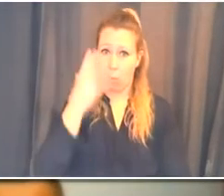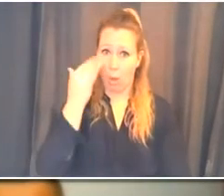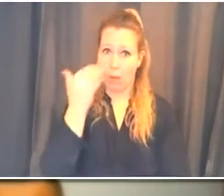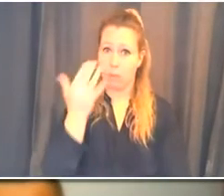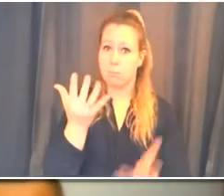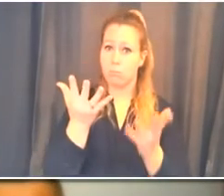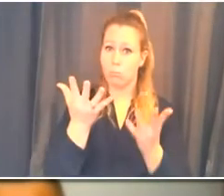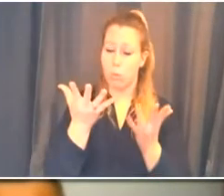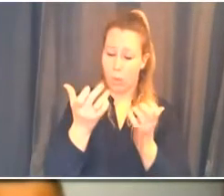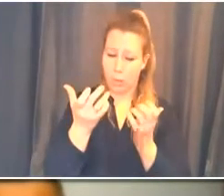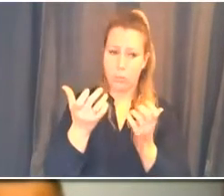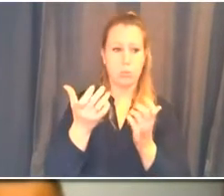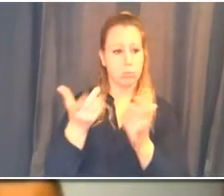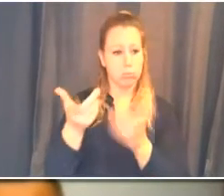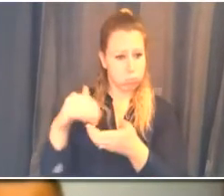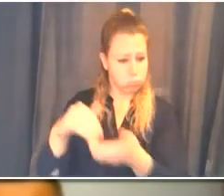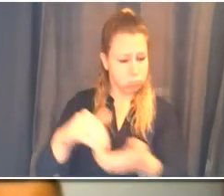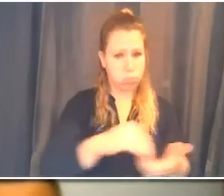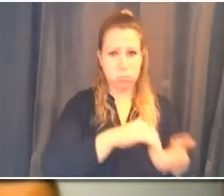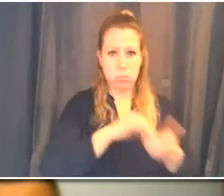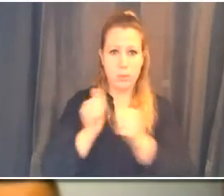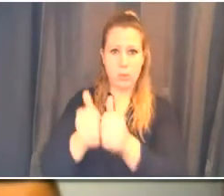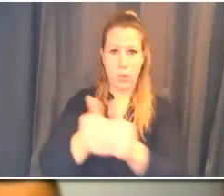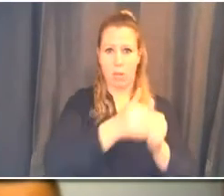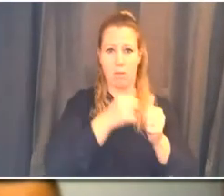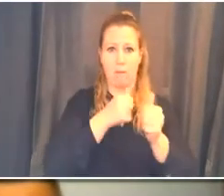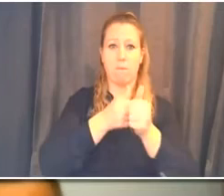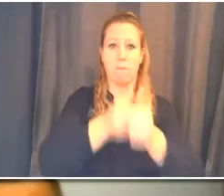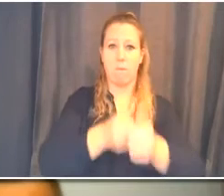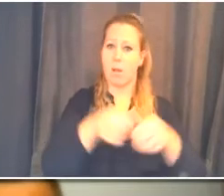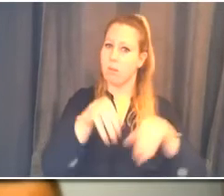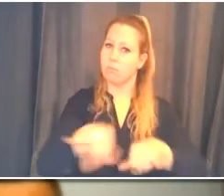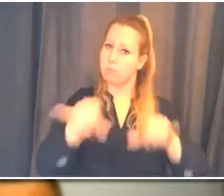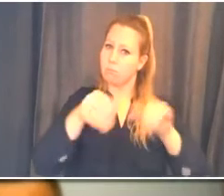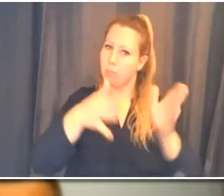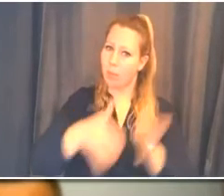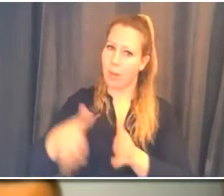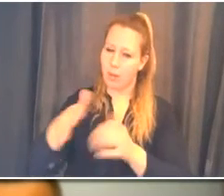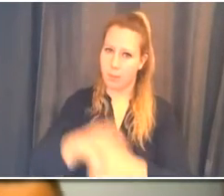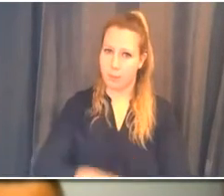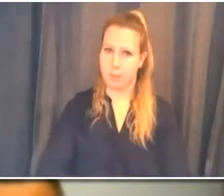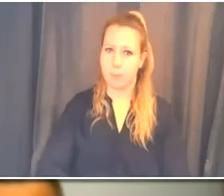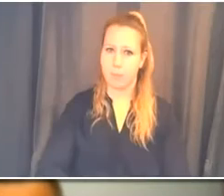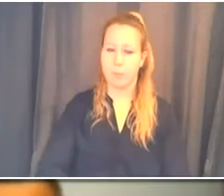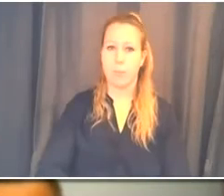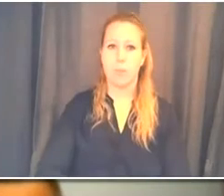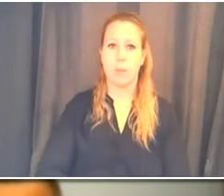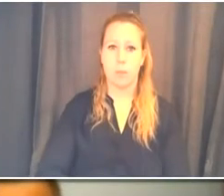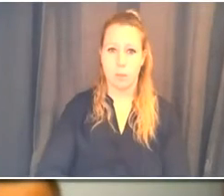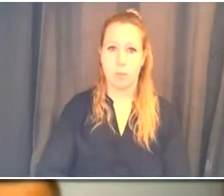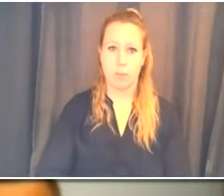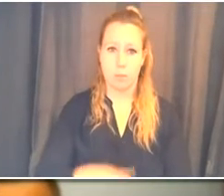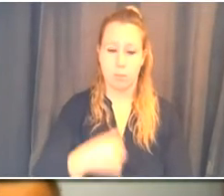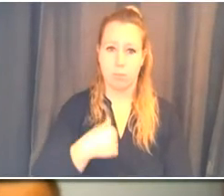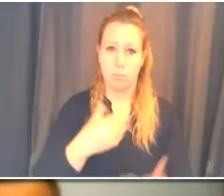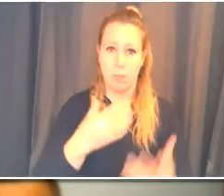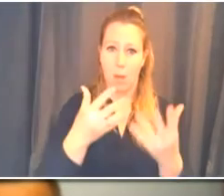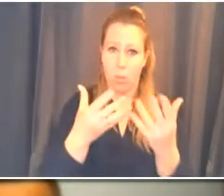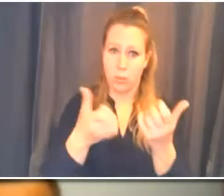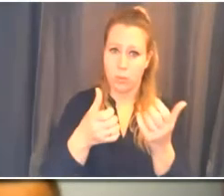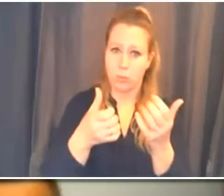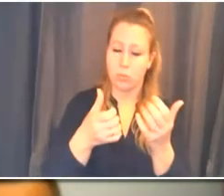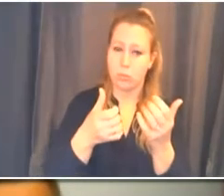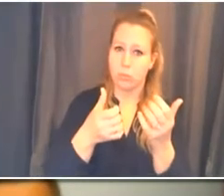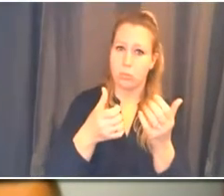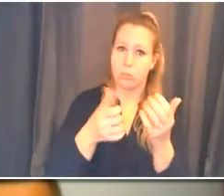absorbing all this information that we're giving them we're reaching out to them we're visiting them they're we're first interacting with the 911 job then